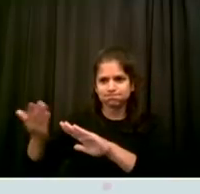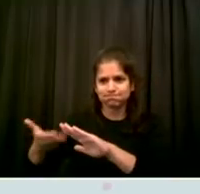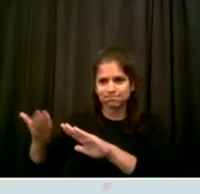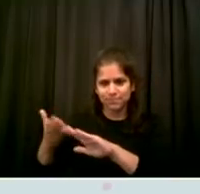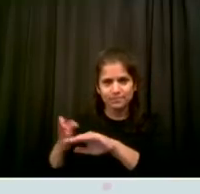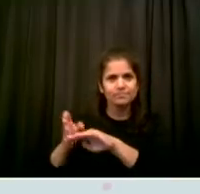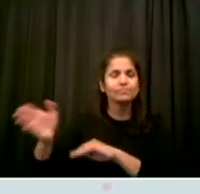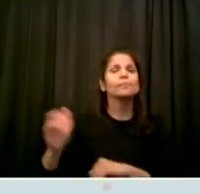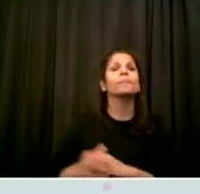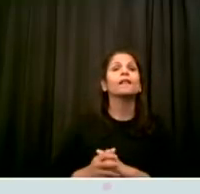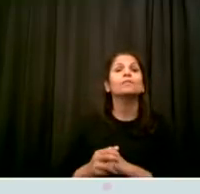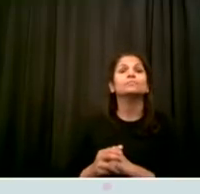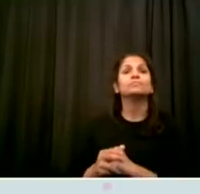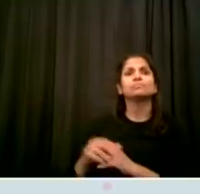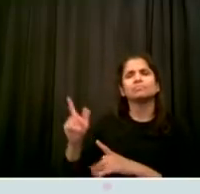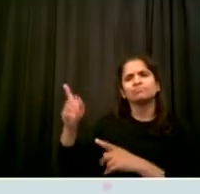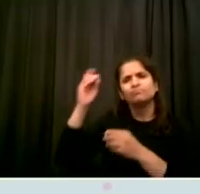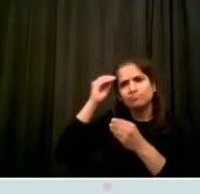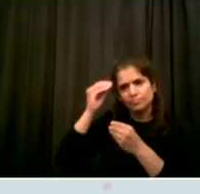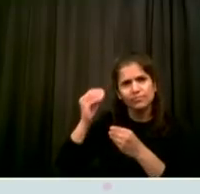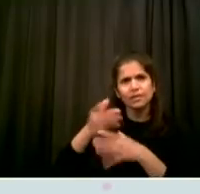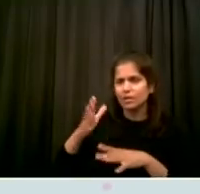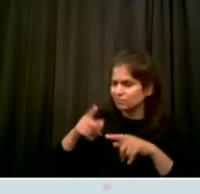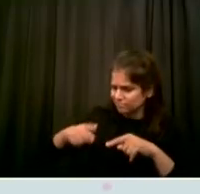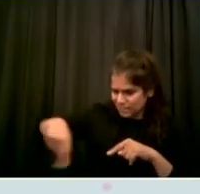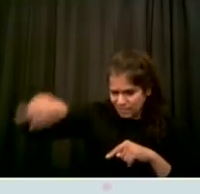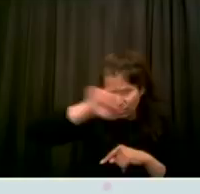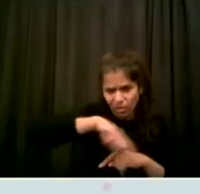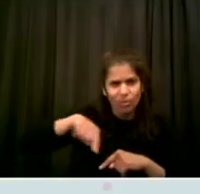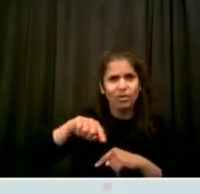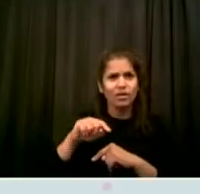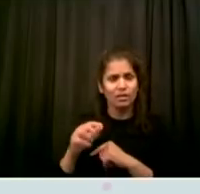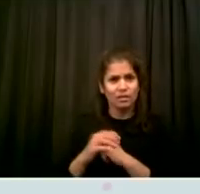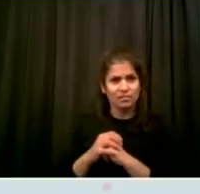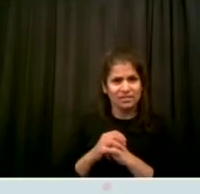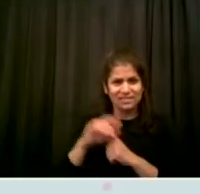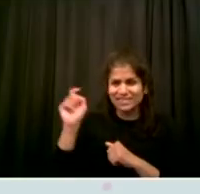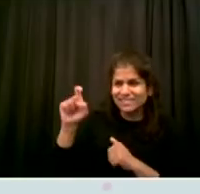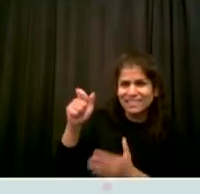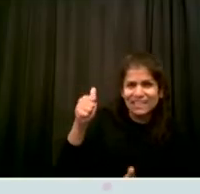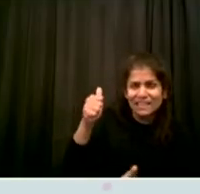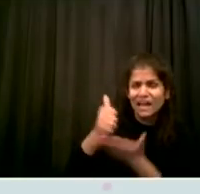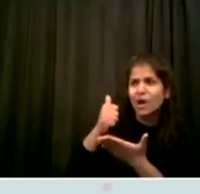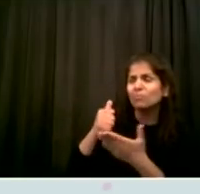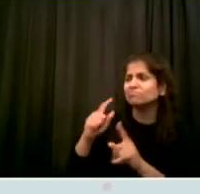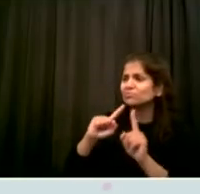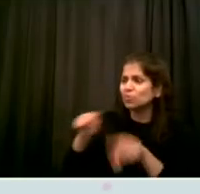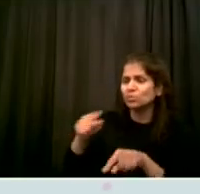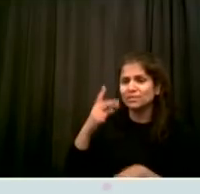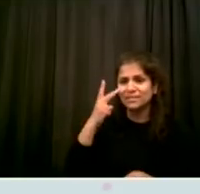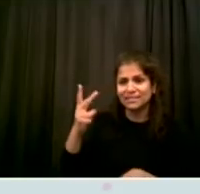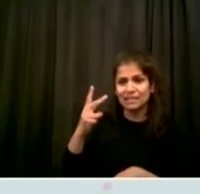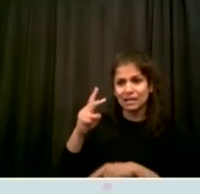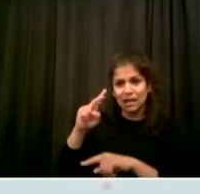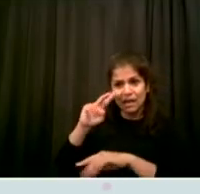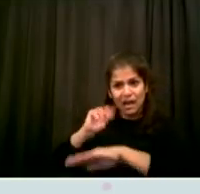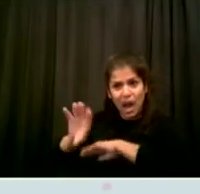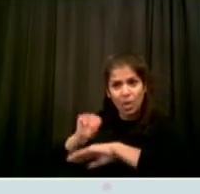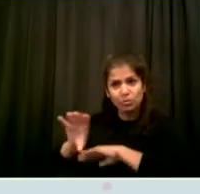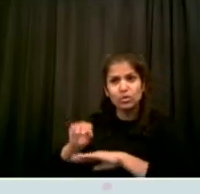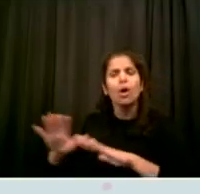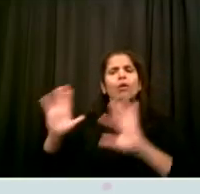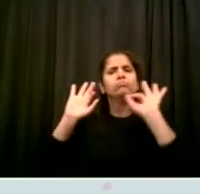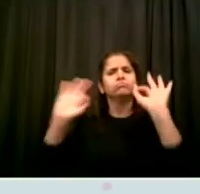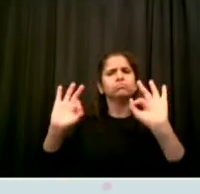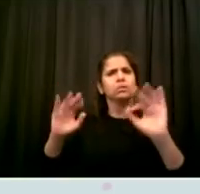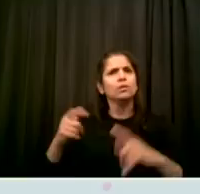If for any reason you need a trained counselor to talk to, 24/7, multiple languages, and yes, for free, always